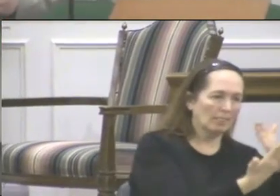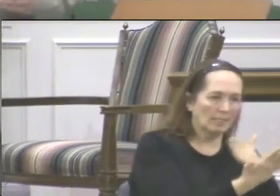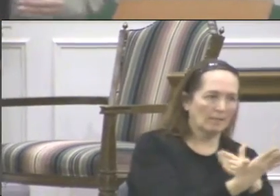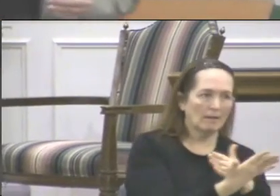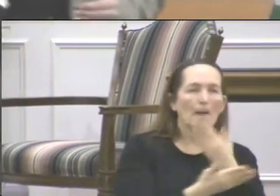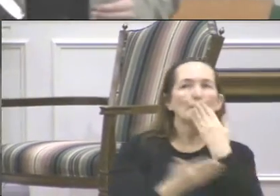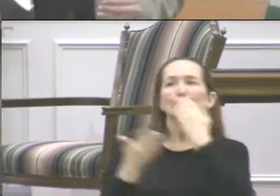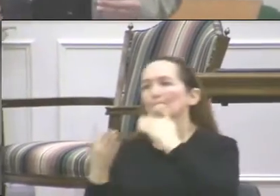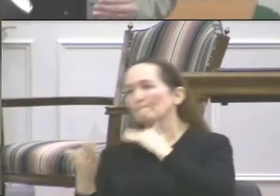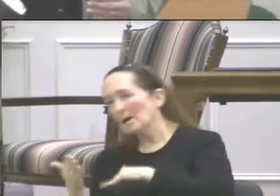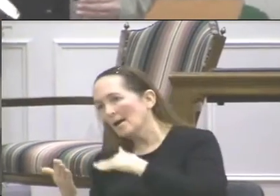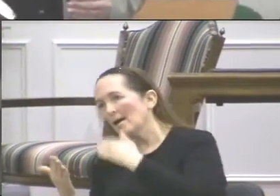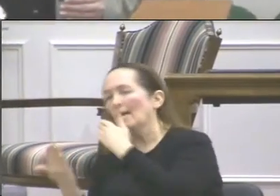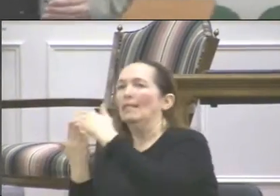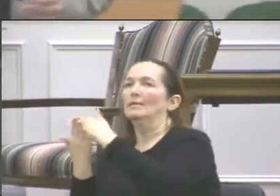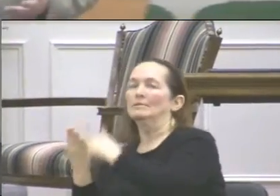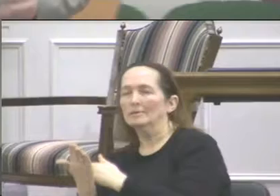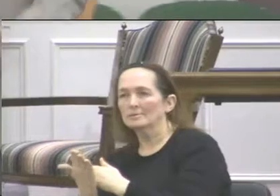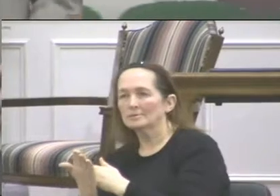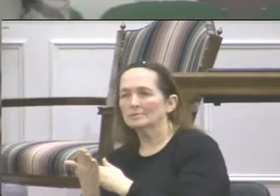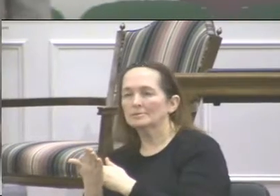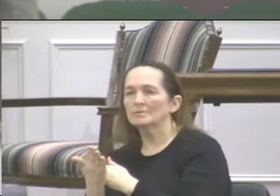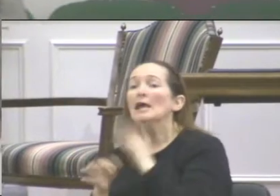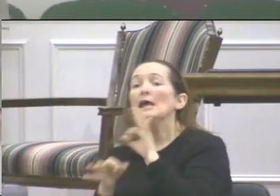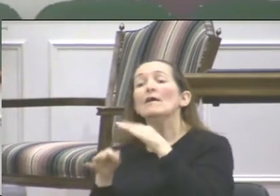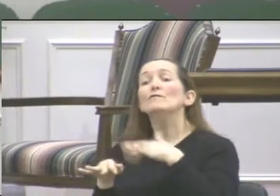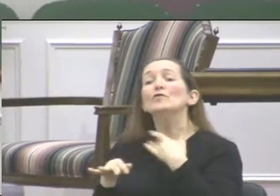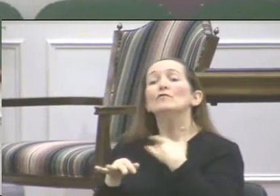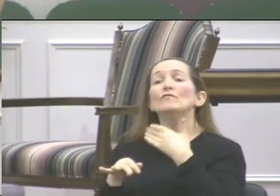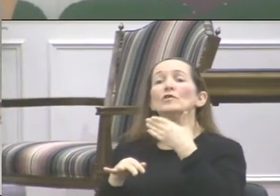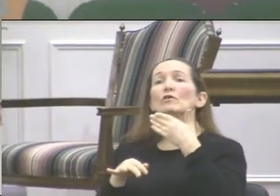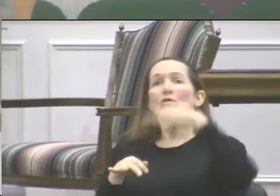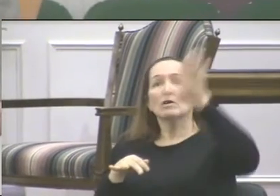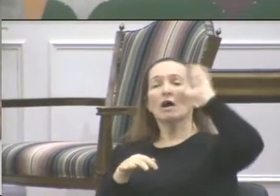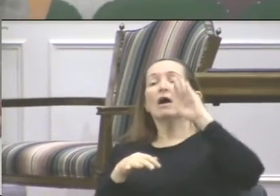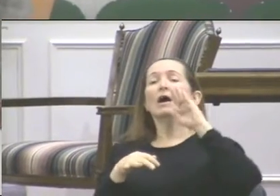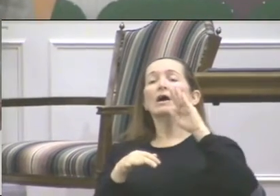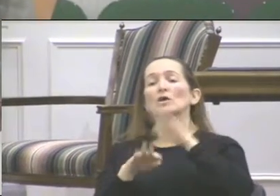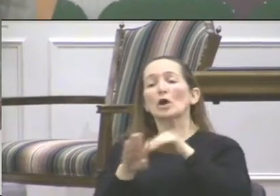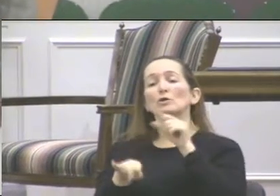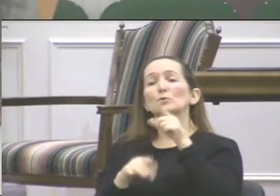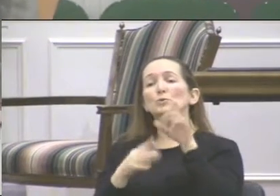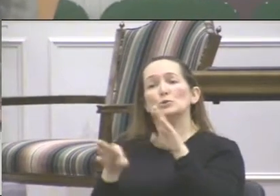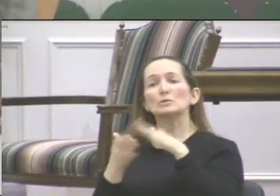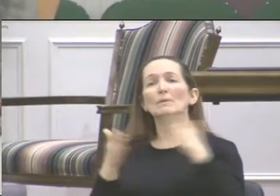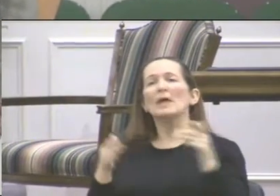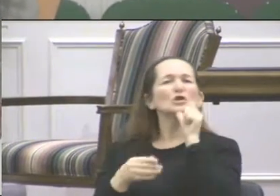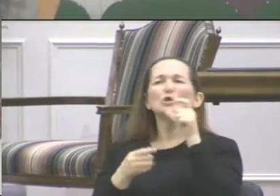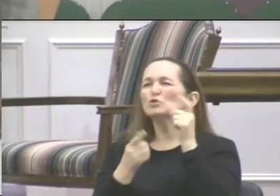If you feel God calling you to do something, don't start writing the pros and cons down. Just do it.